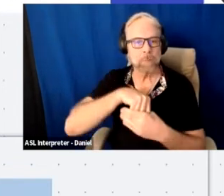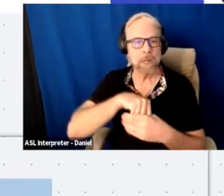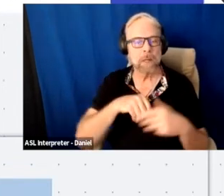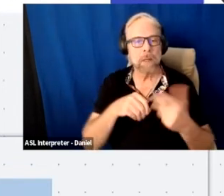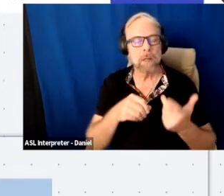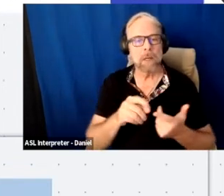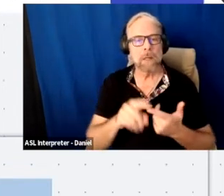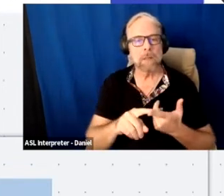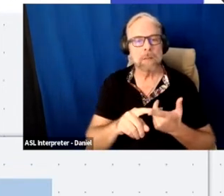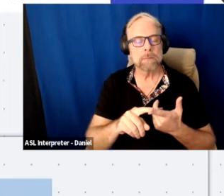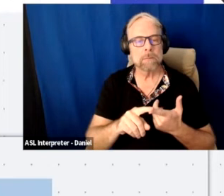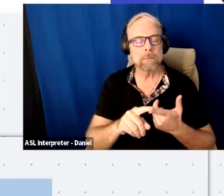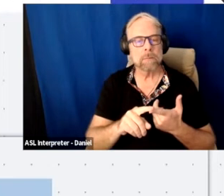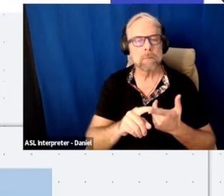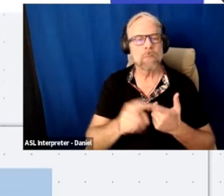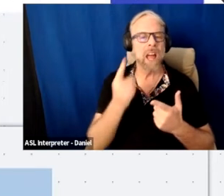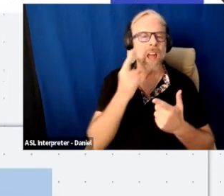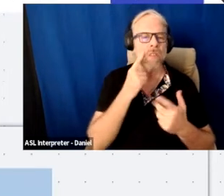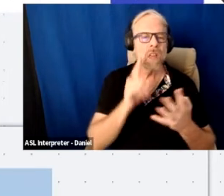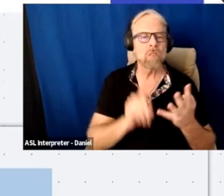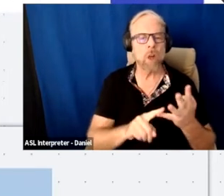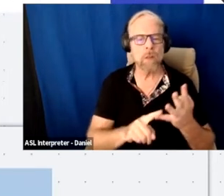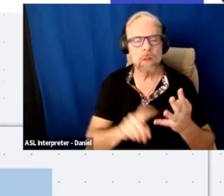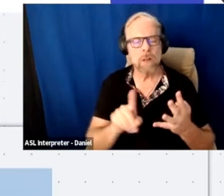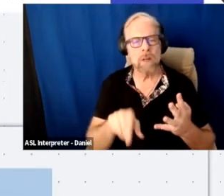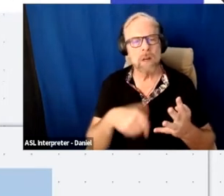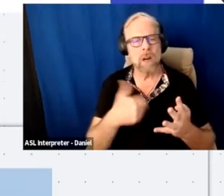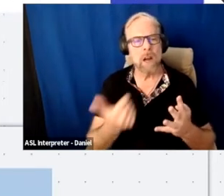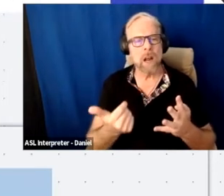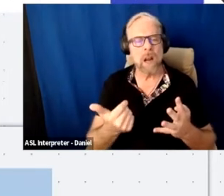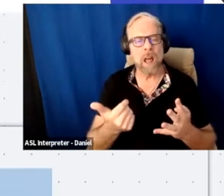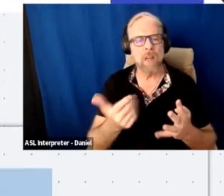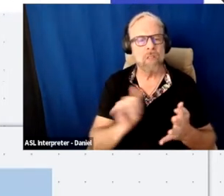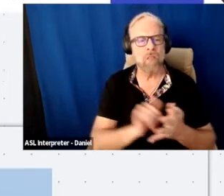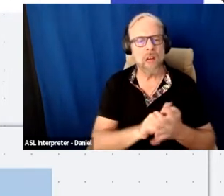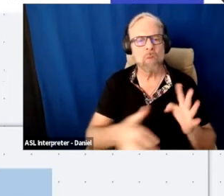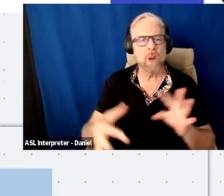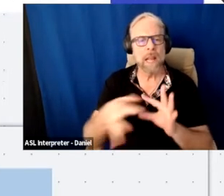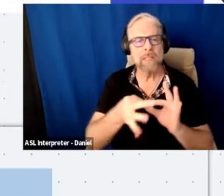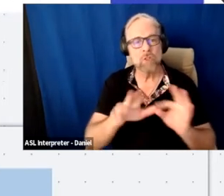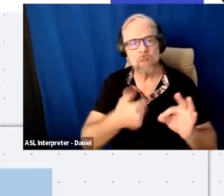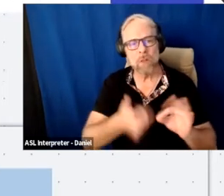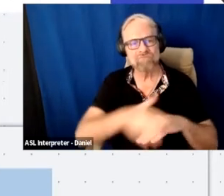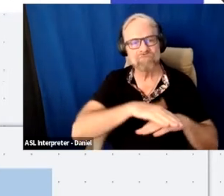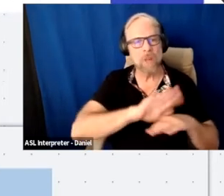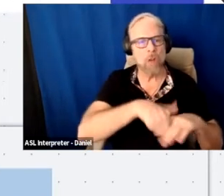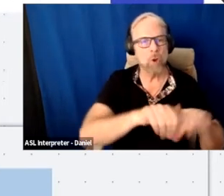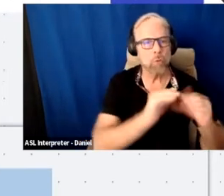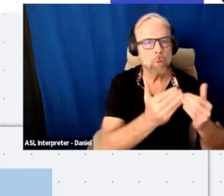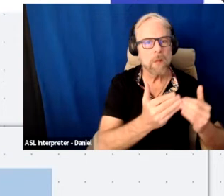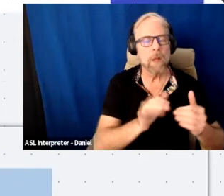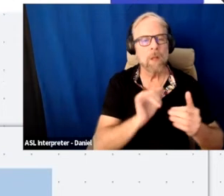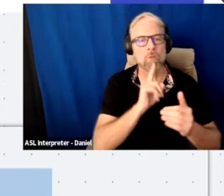then I think the other one, and this I think kind of crosses over to one of the other groups, is really